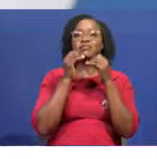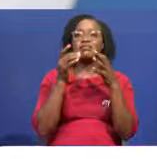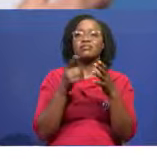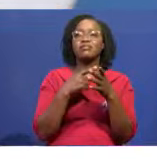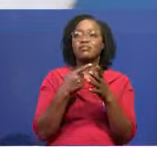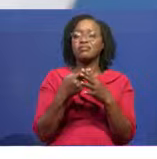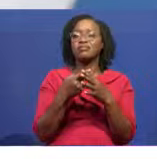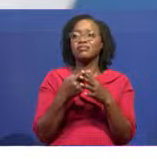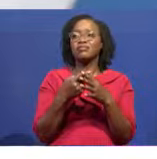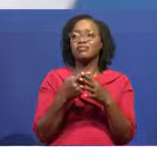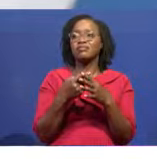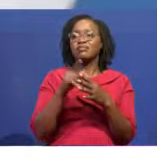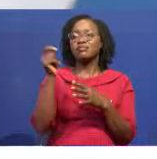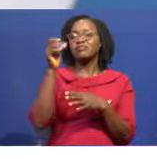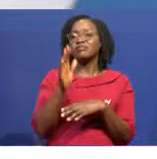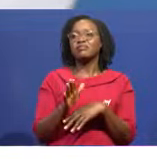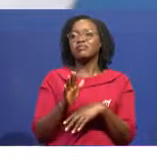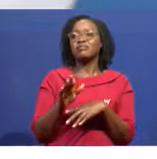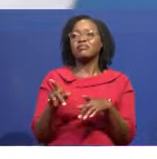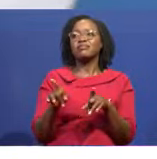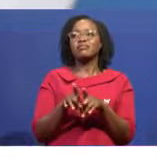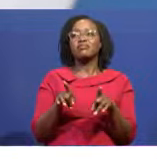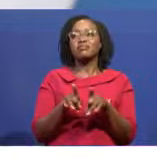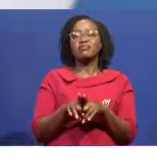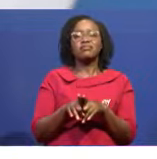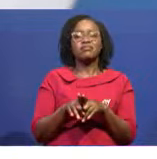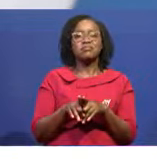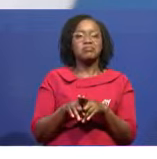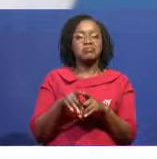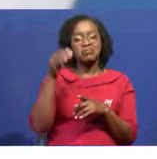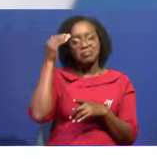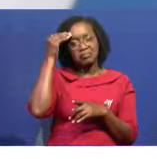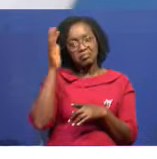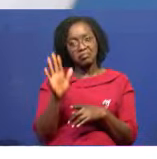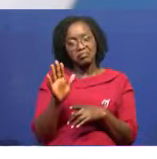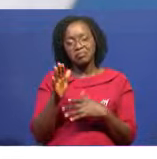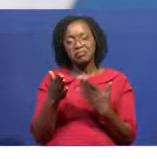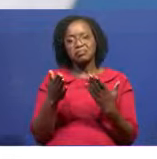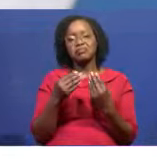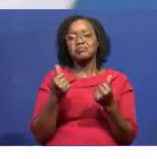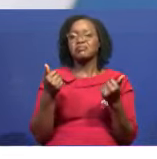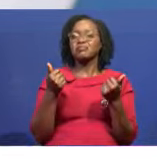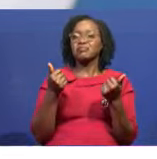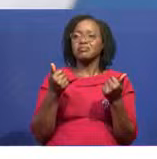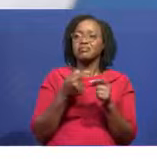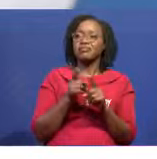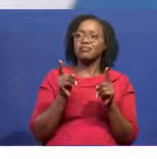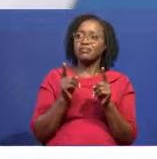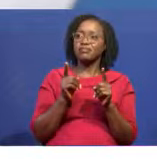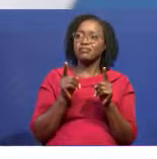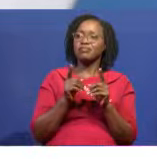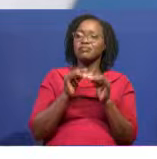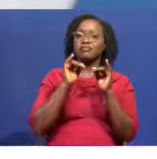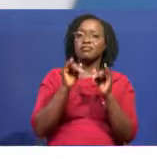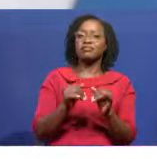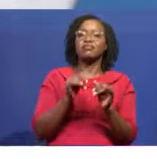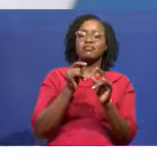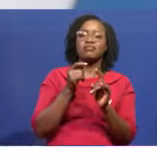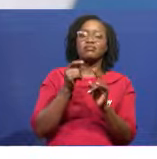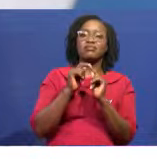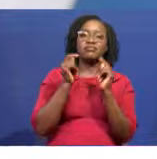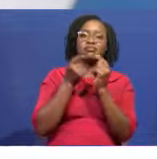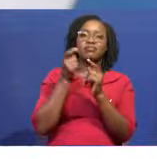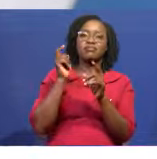then generally the Kenyan people also would not be well versed with how to address it. But the new team that has joined